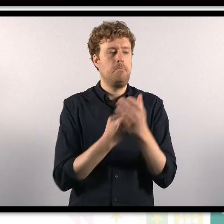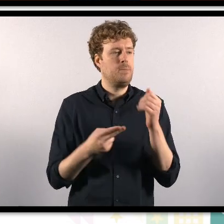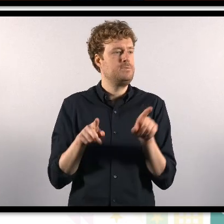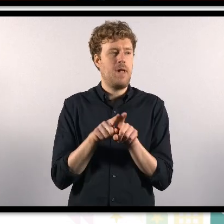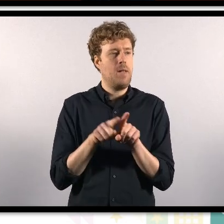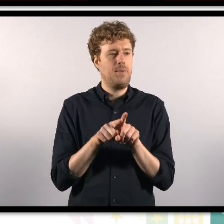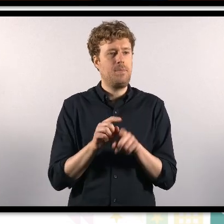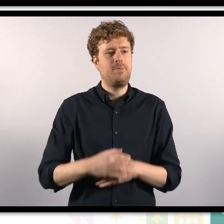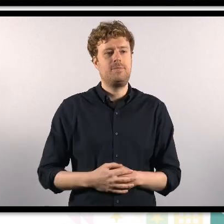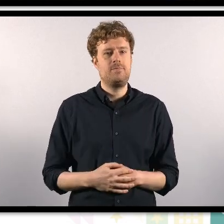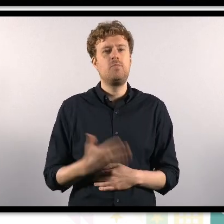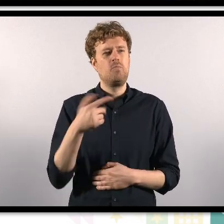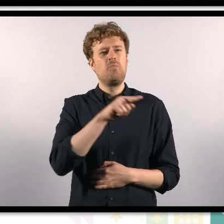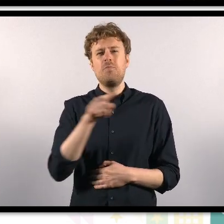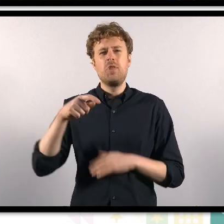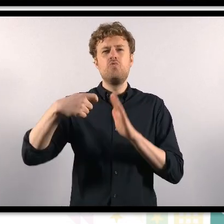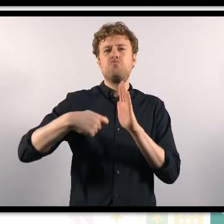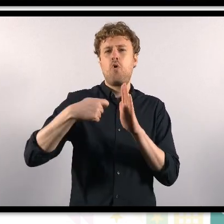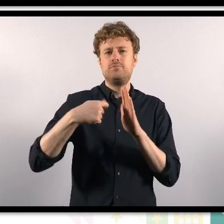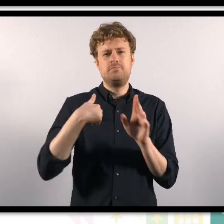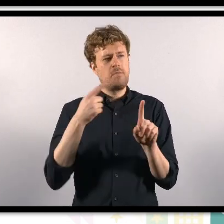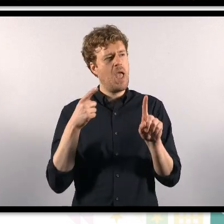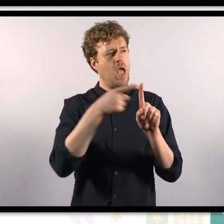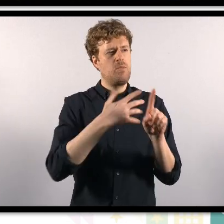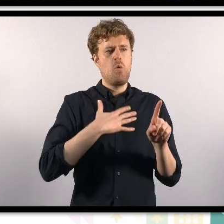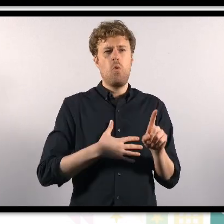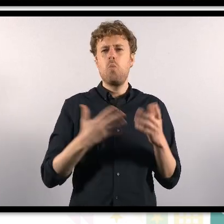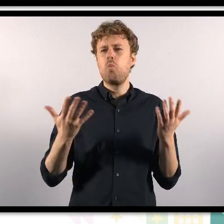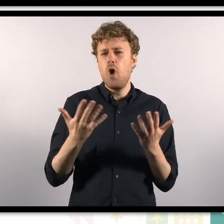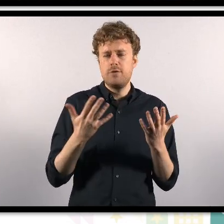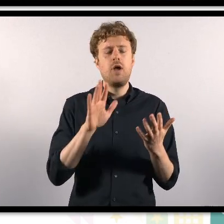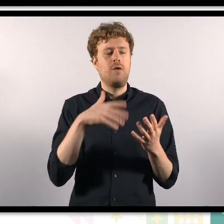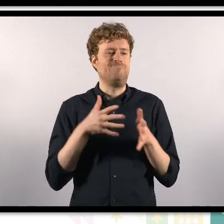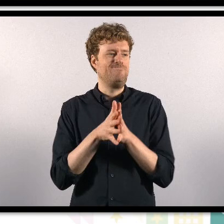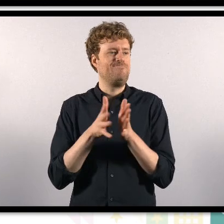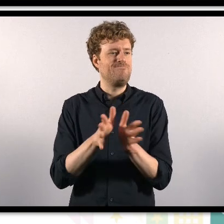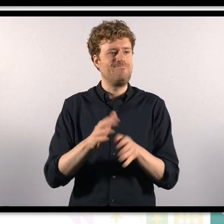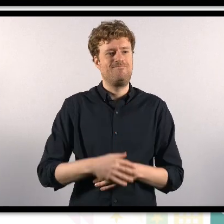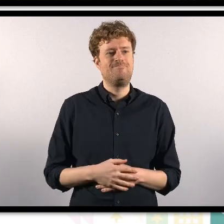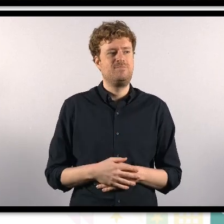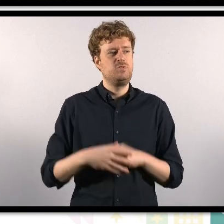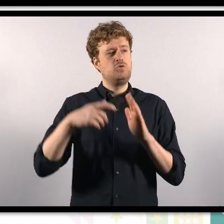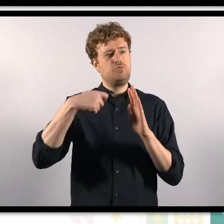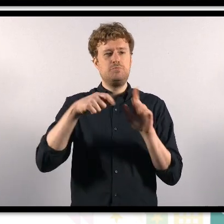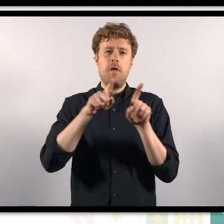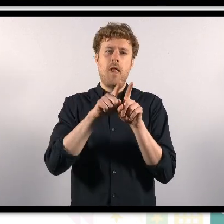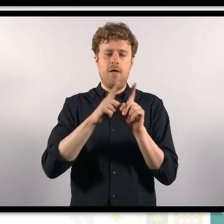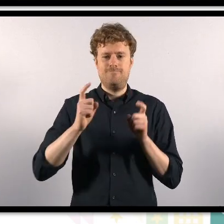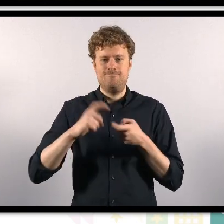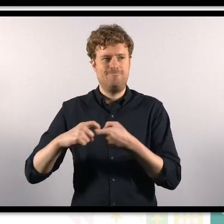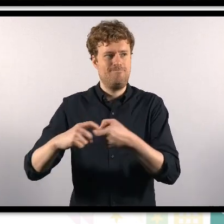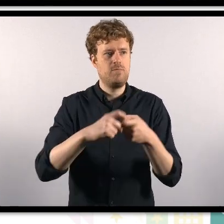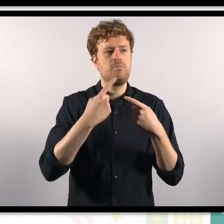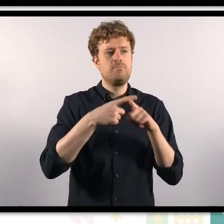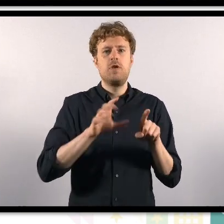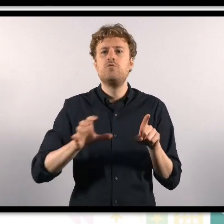pay for maintainers and contributors, for example, for the KCP project, where we can move the edge of what Kubernetes